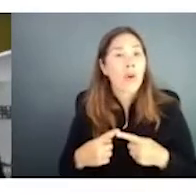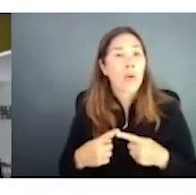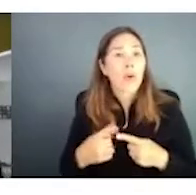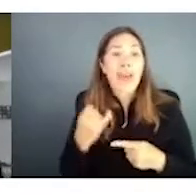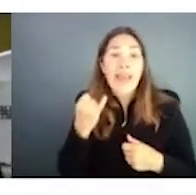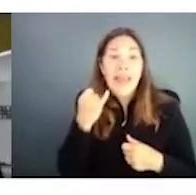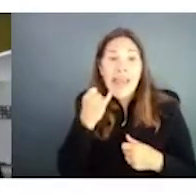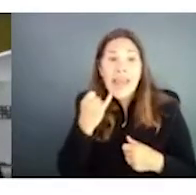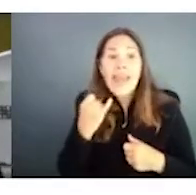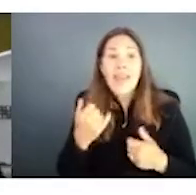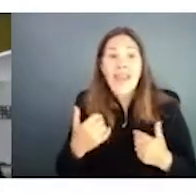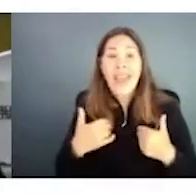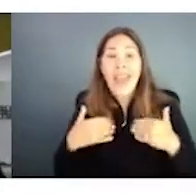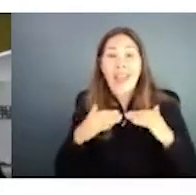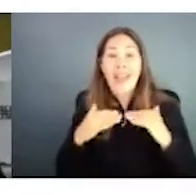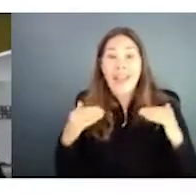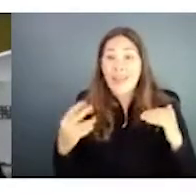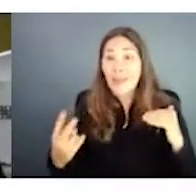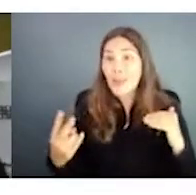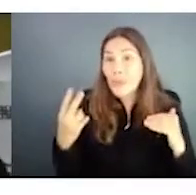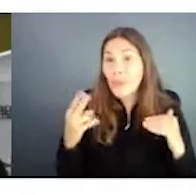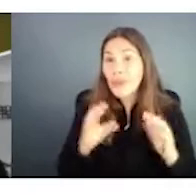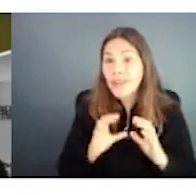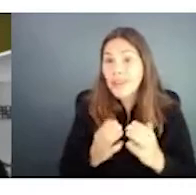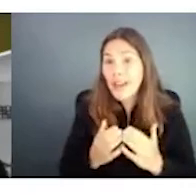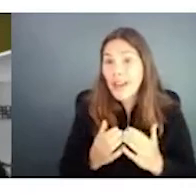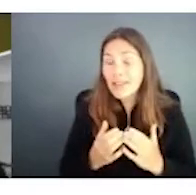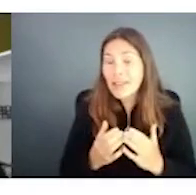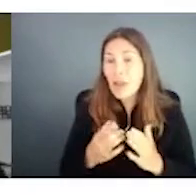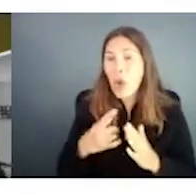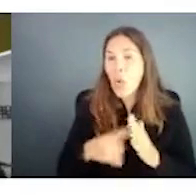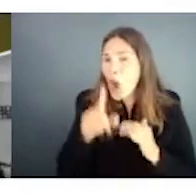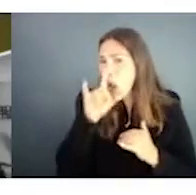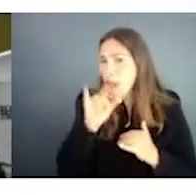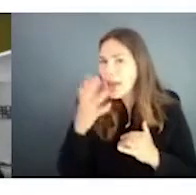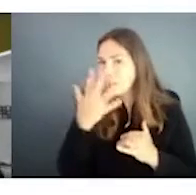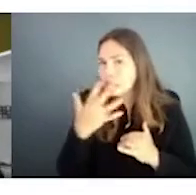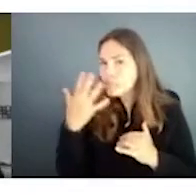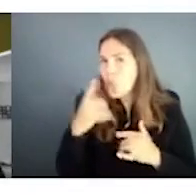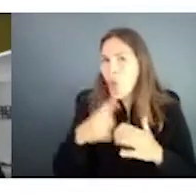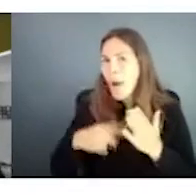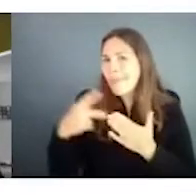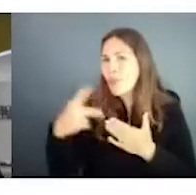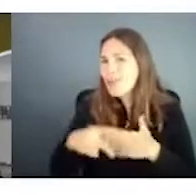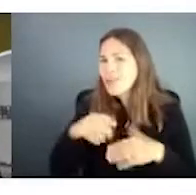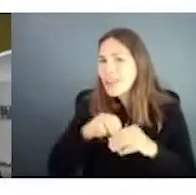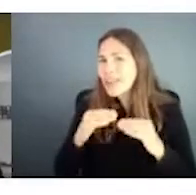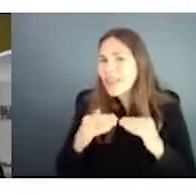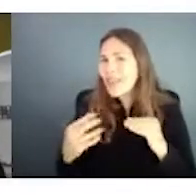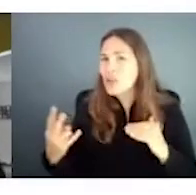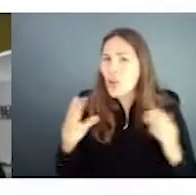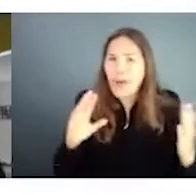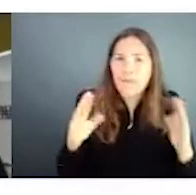if there was going to be a level 2 class, what would it look like to you? What projects would be in a level 2 class versus a level